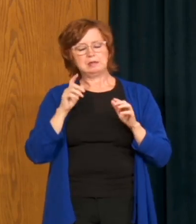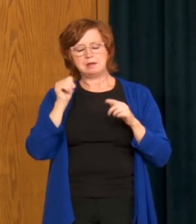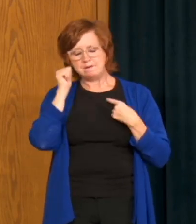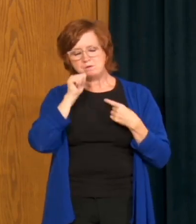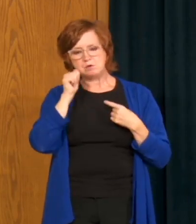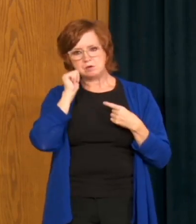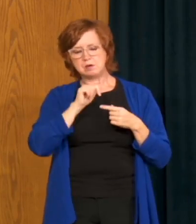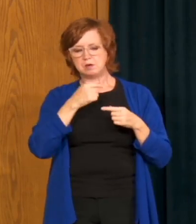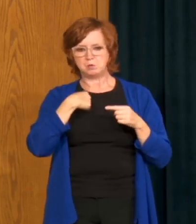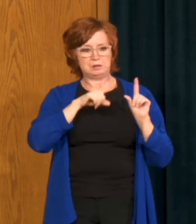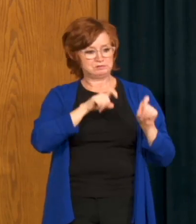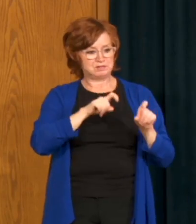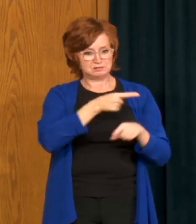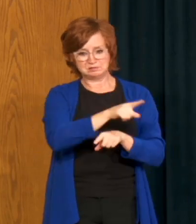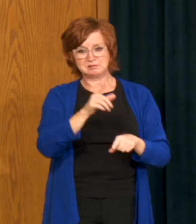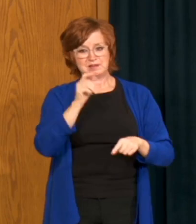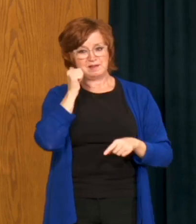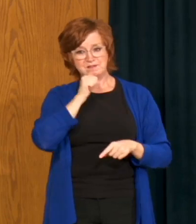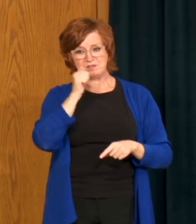day to keep everyone safe.